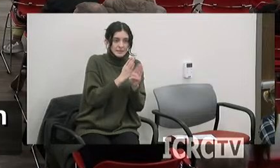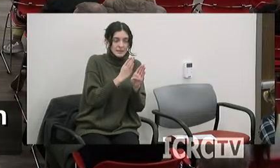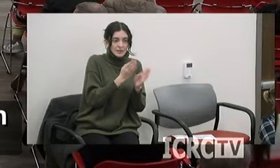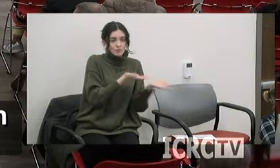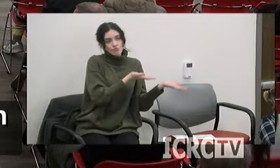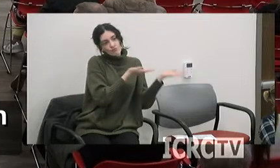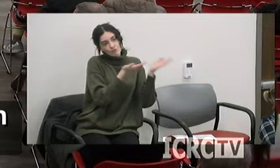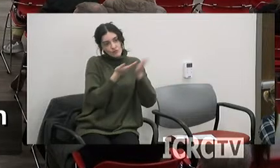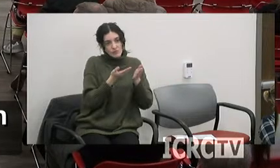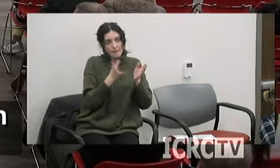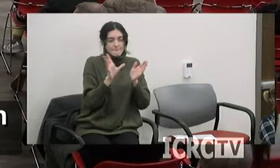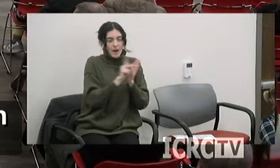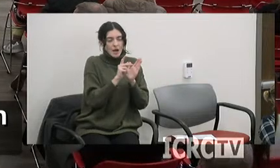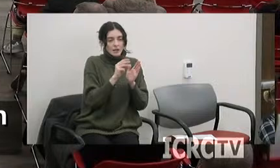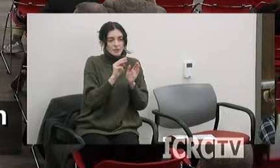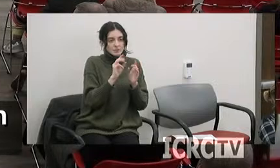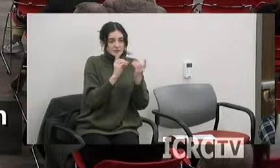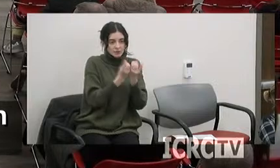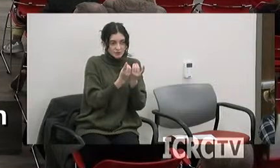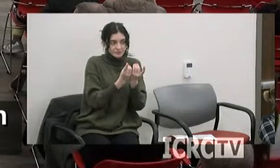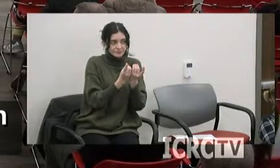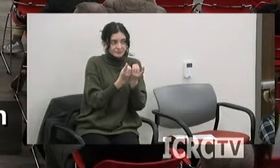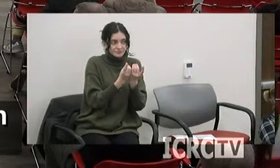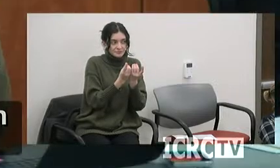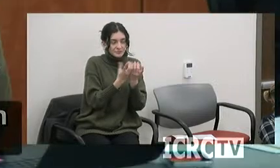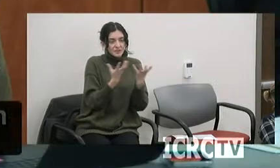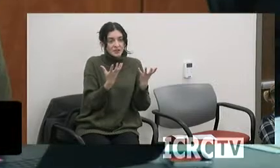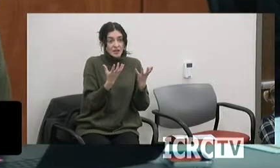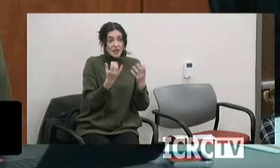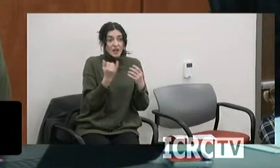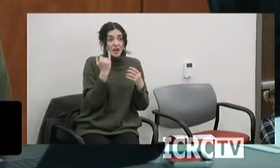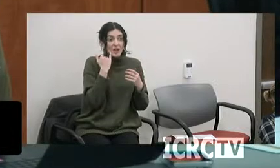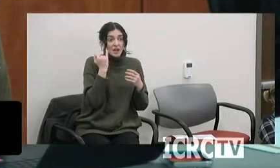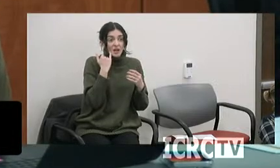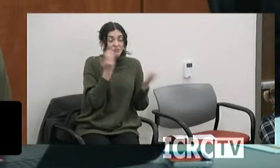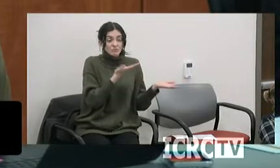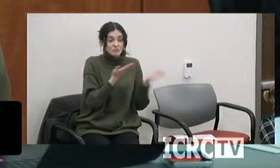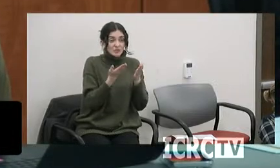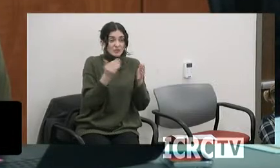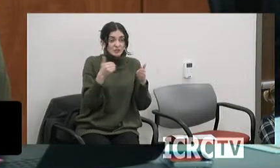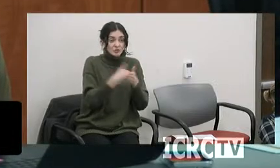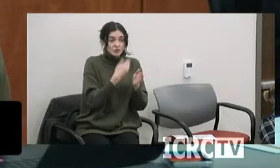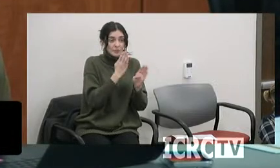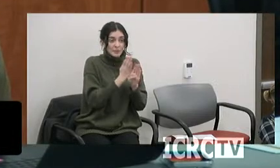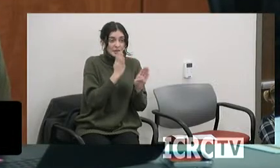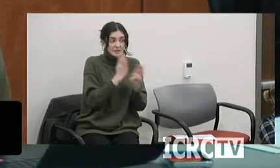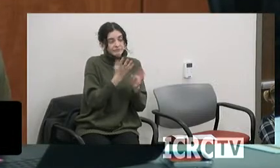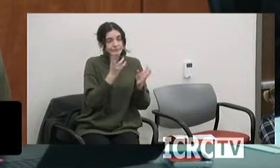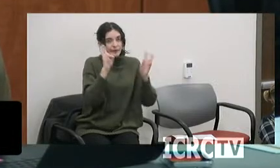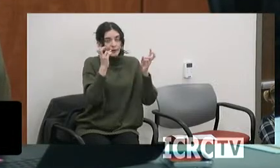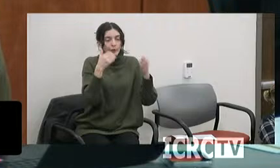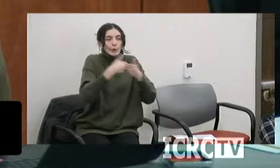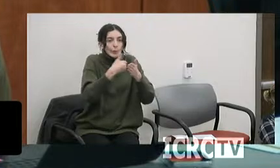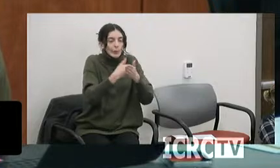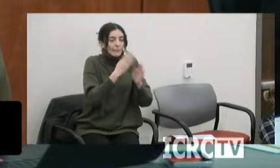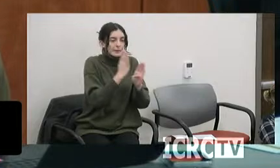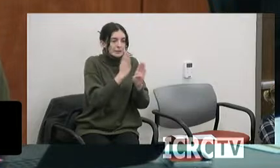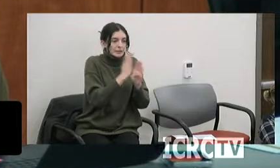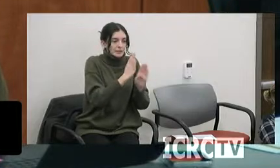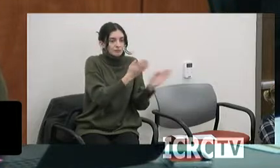in order to bring a new bus. We'll call it a new bus, $125,000 per bus, and we